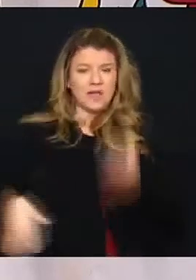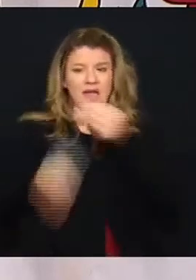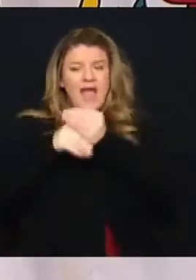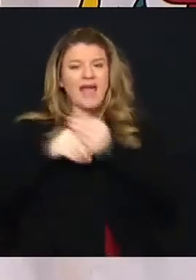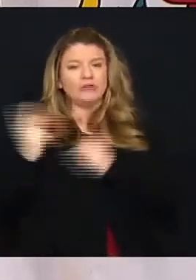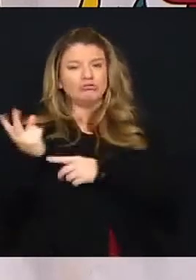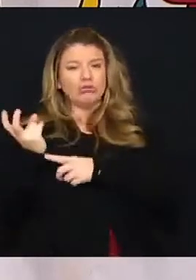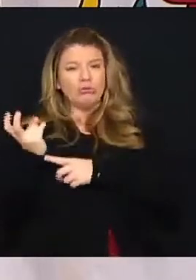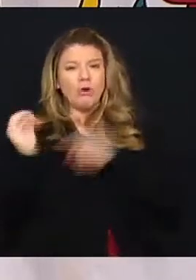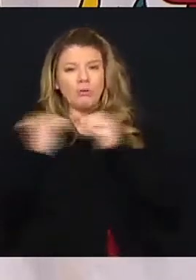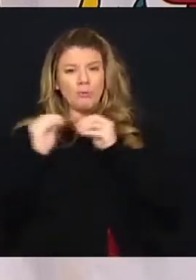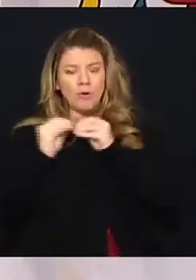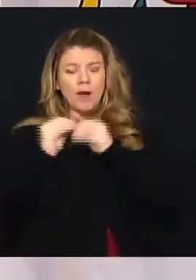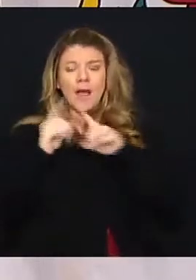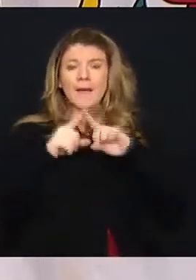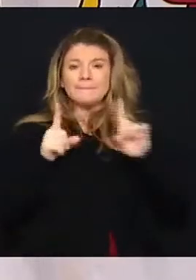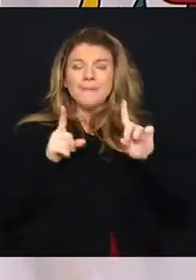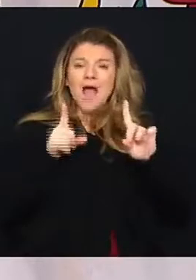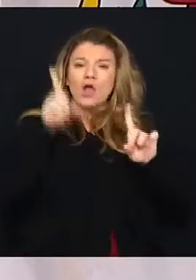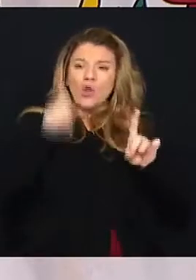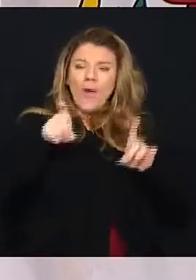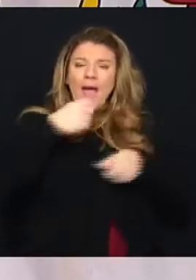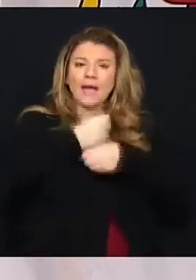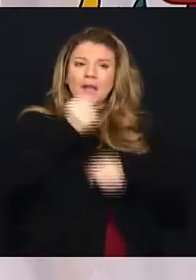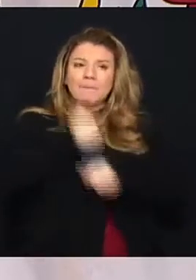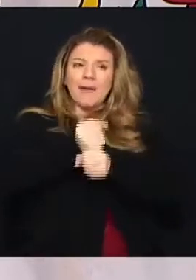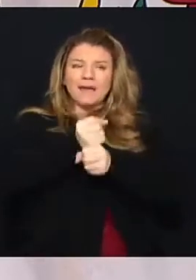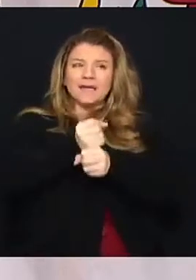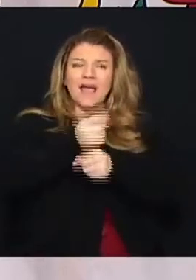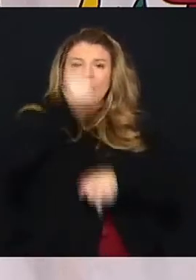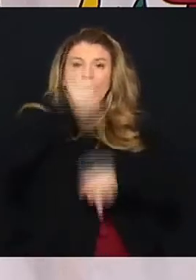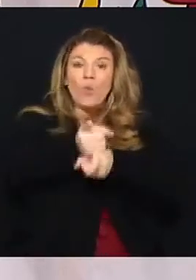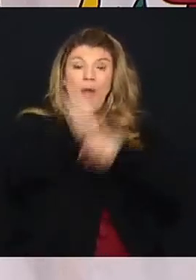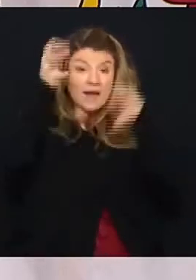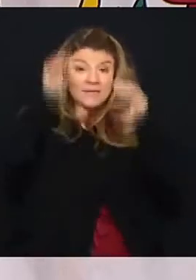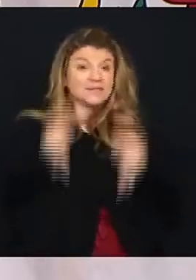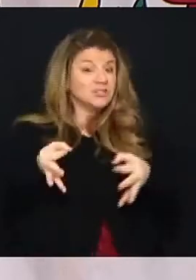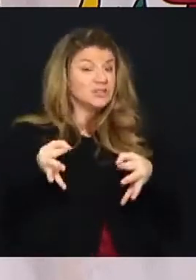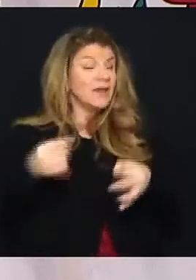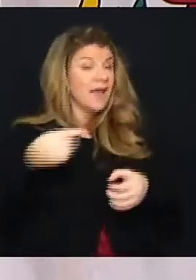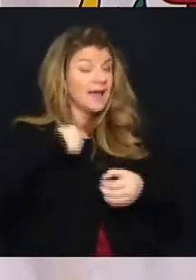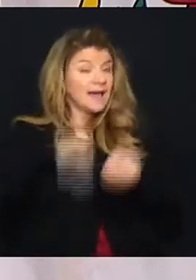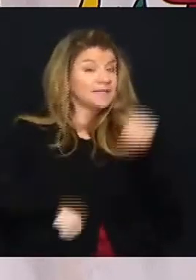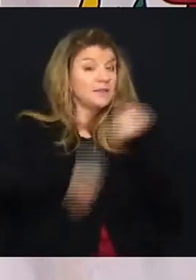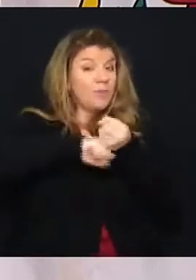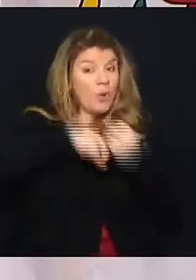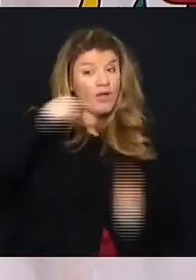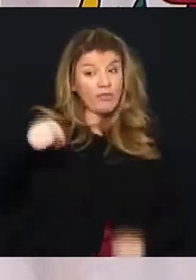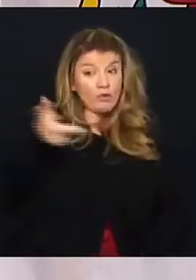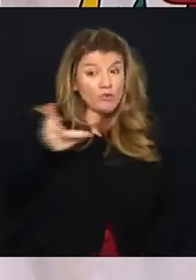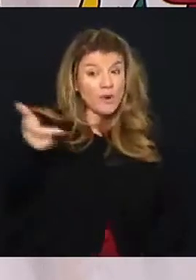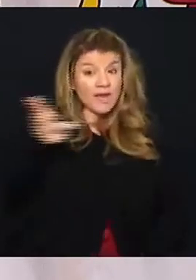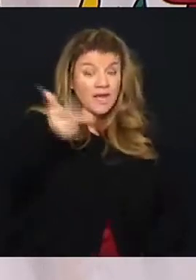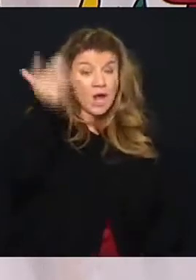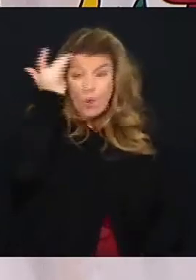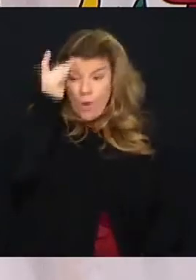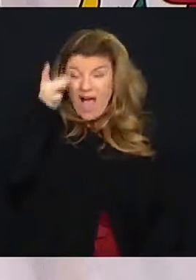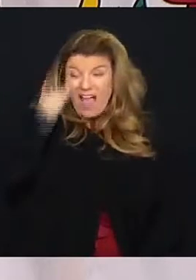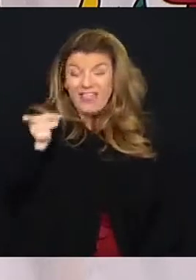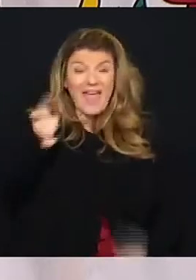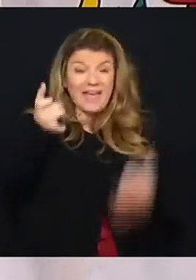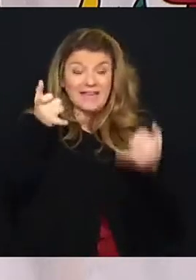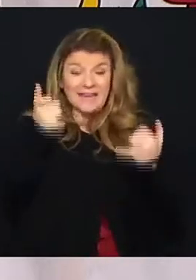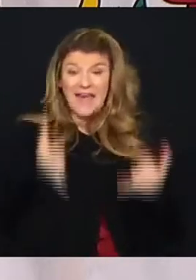But absolutely, you had to make the right choice. And I stand firmly behind those 3 because they absolutely